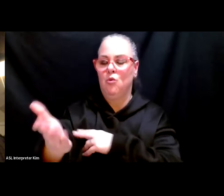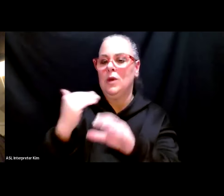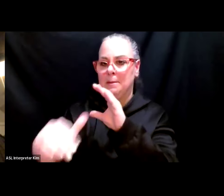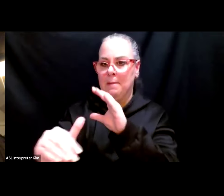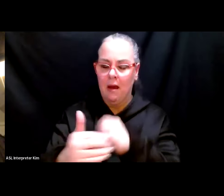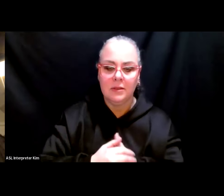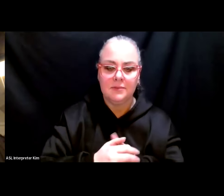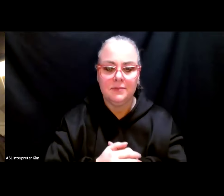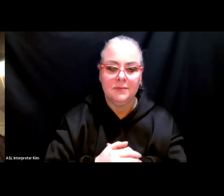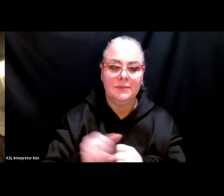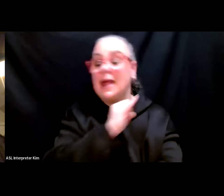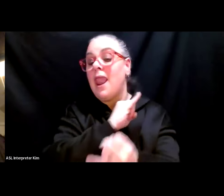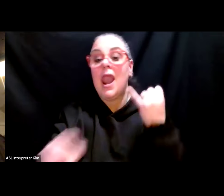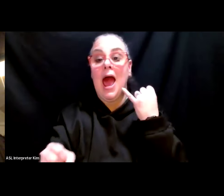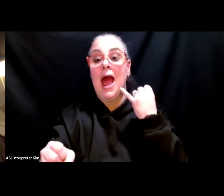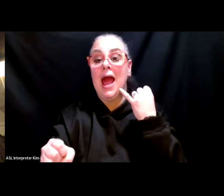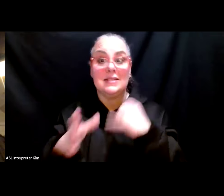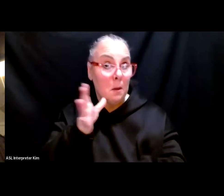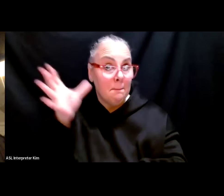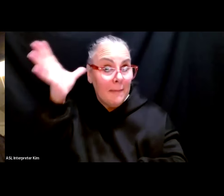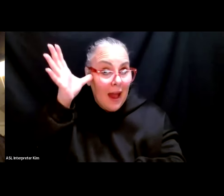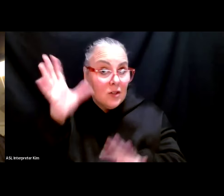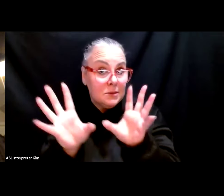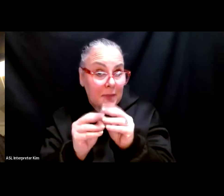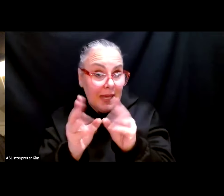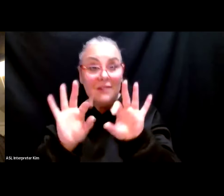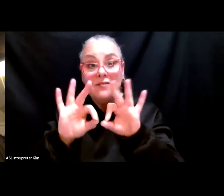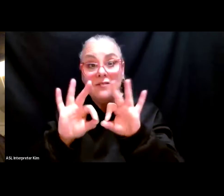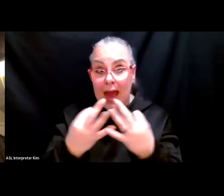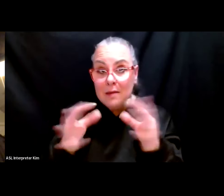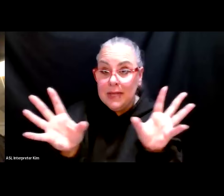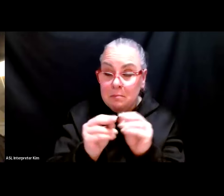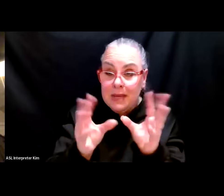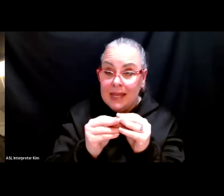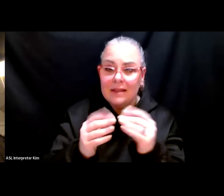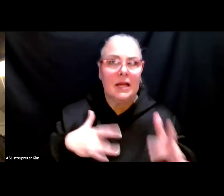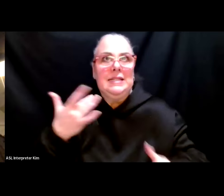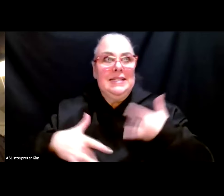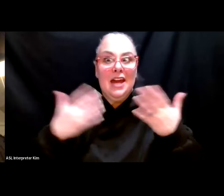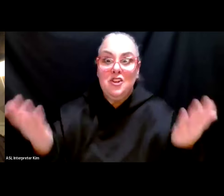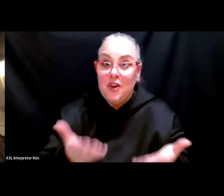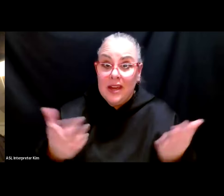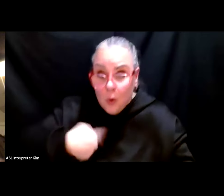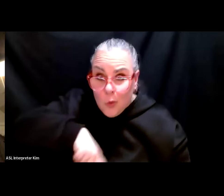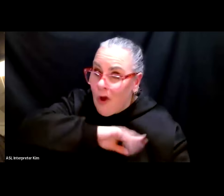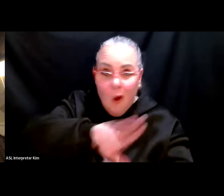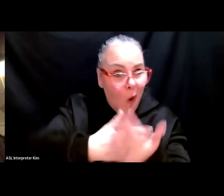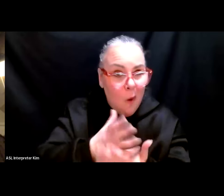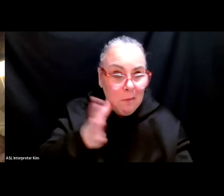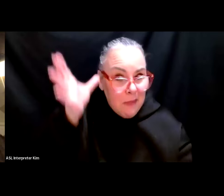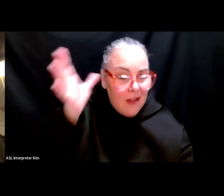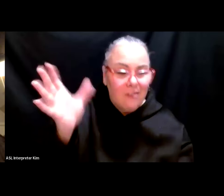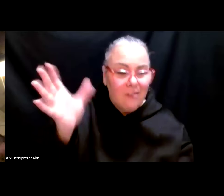And then lastly, this is a parent meeting and a family meeting, and we're so excited that you're all here with us today. We are parents, we are family, we're